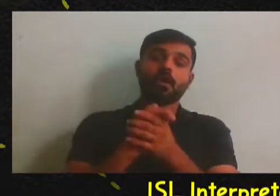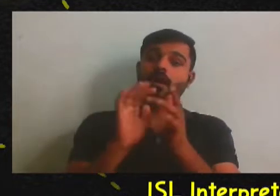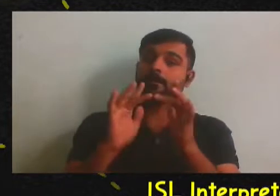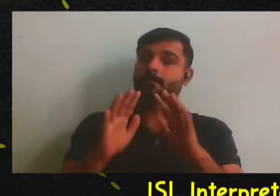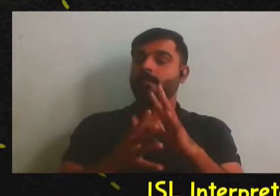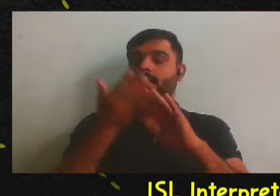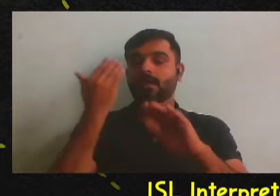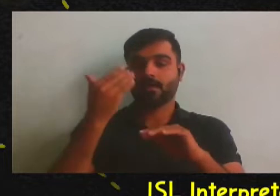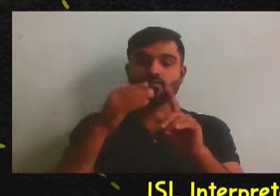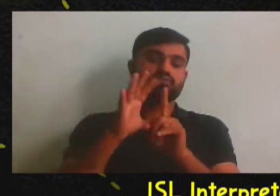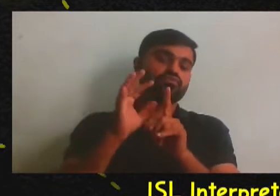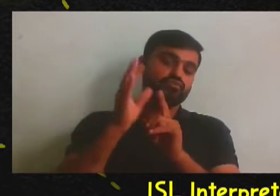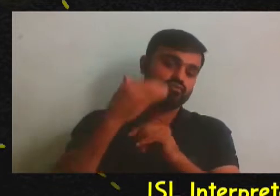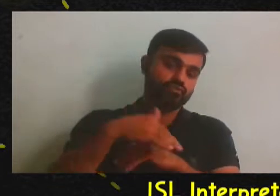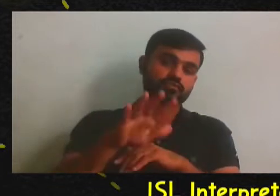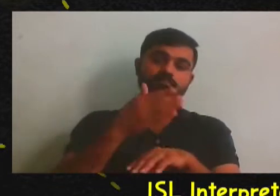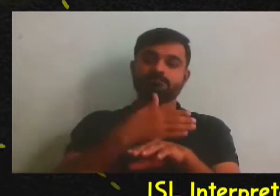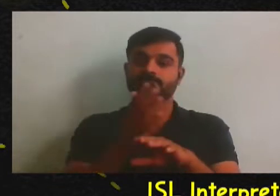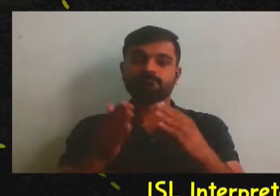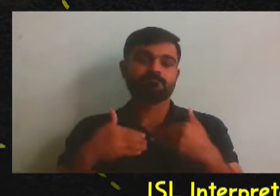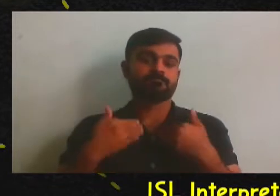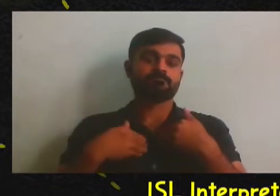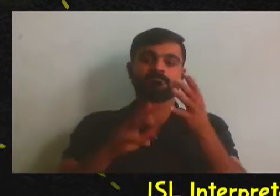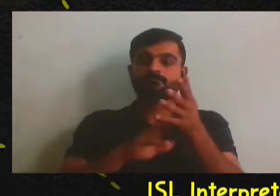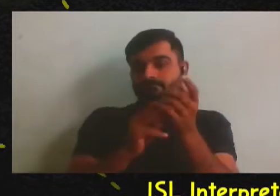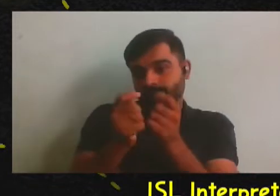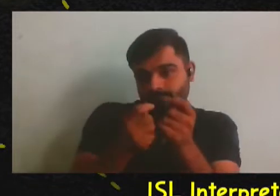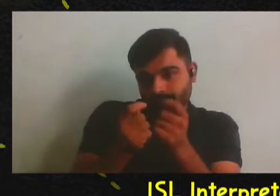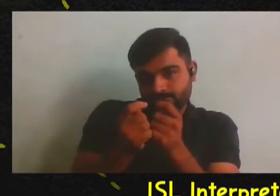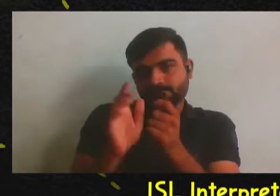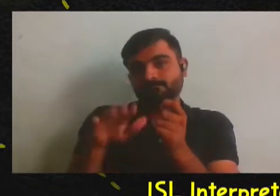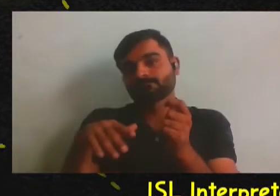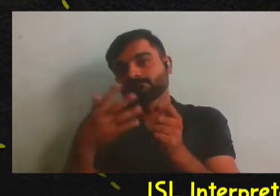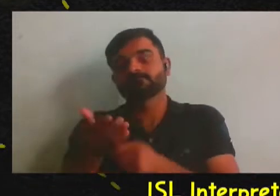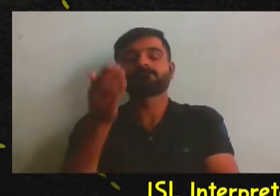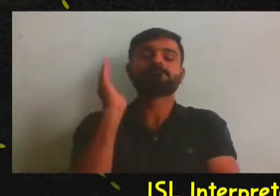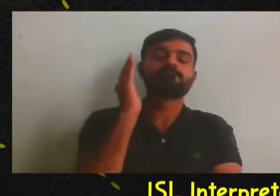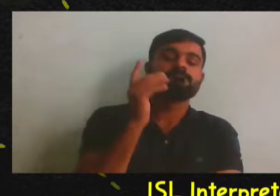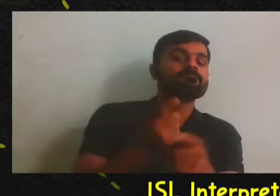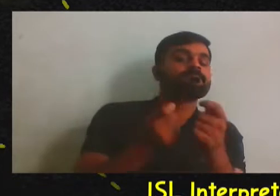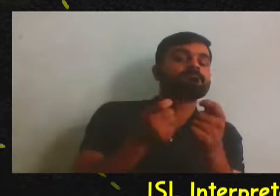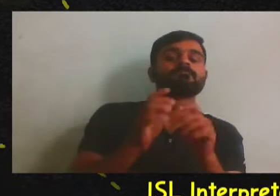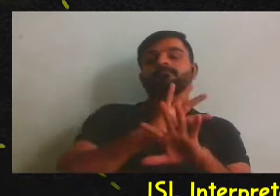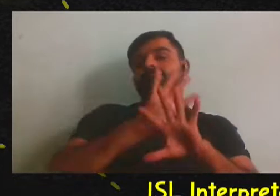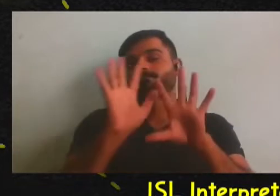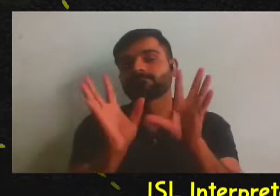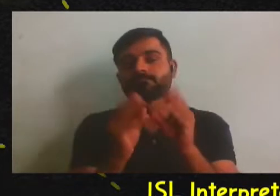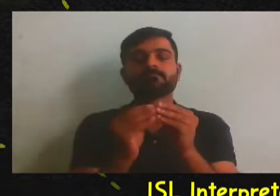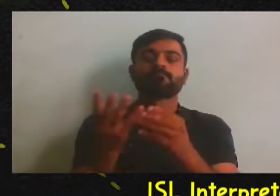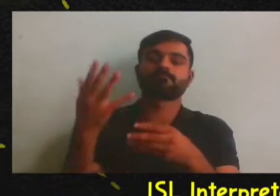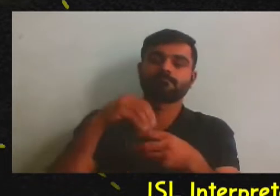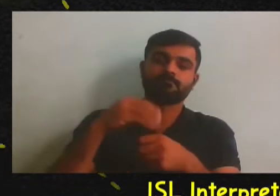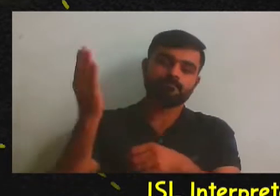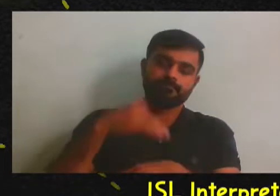this is going to be. So I'm delighted to be here moderating and facilitating all the stuff that's going to come up, no